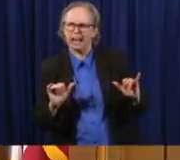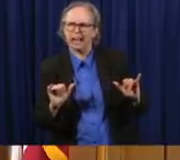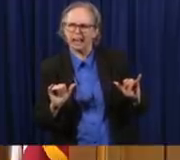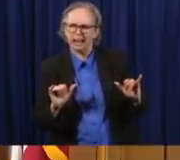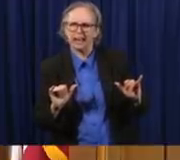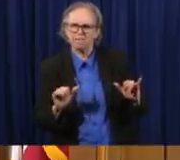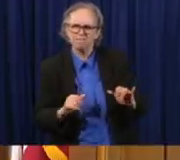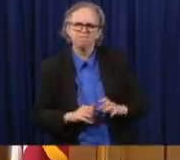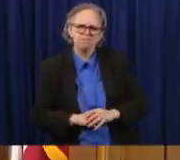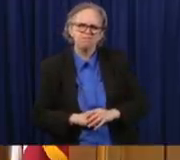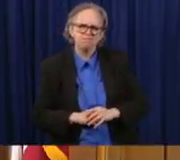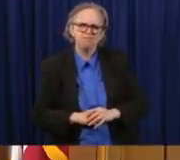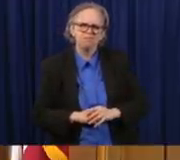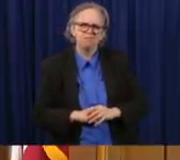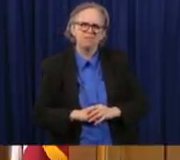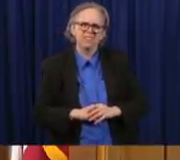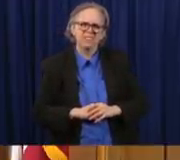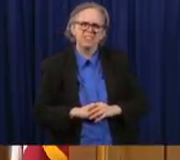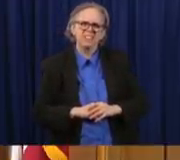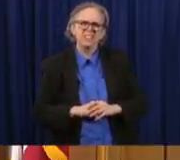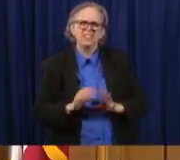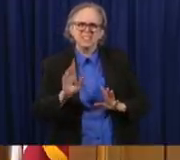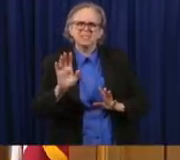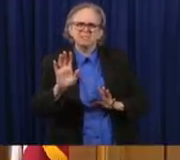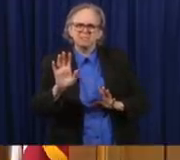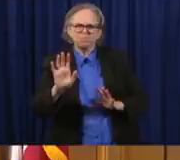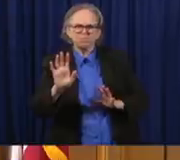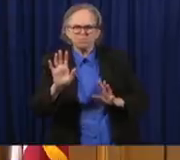And let me talk for a moment about that.